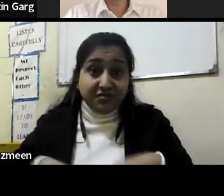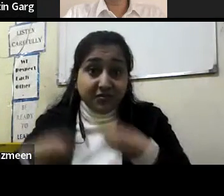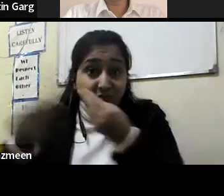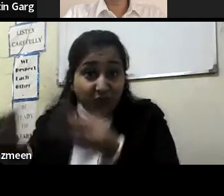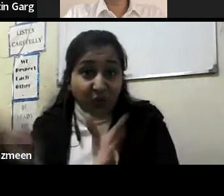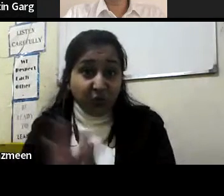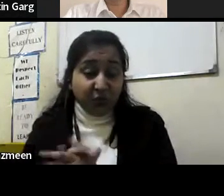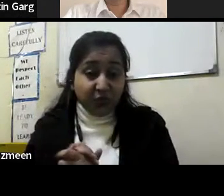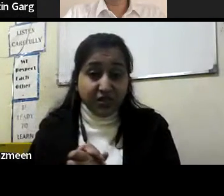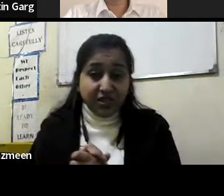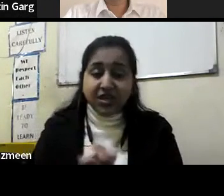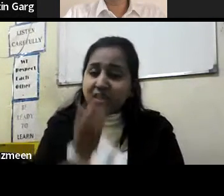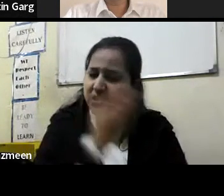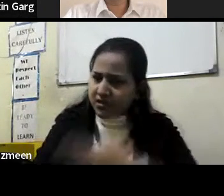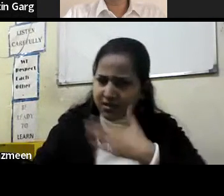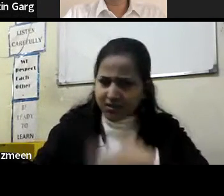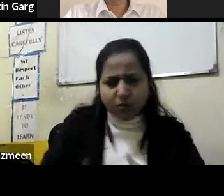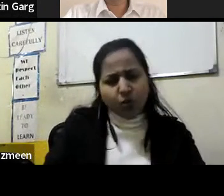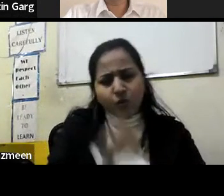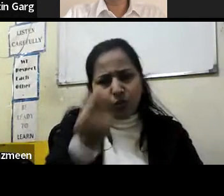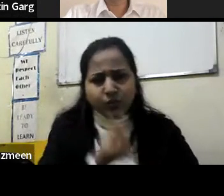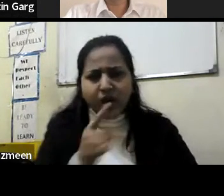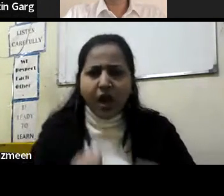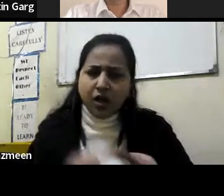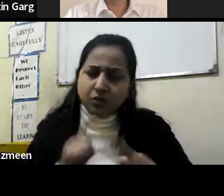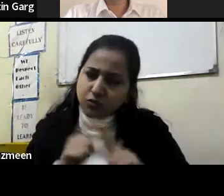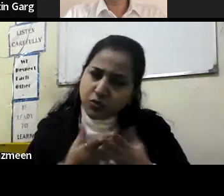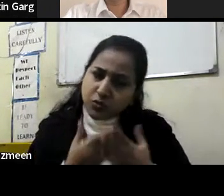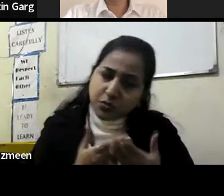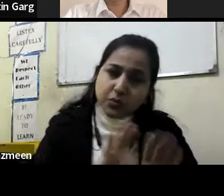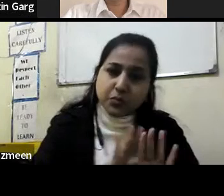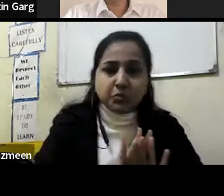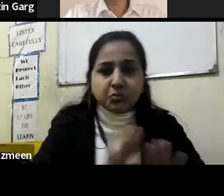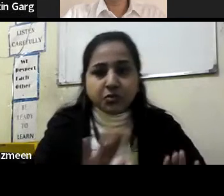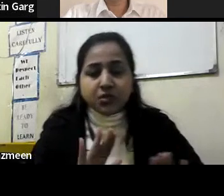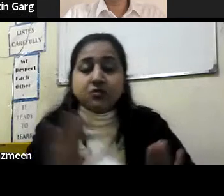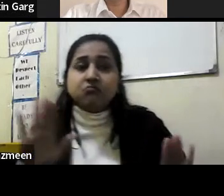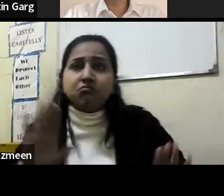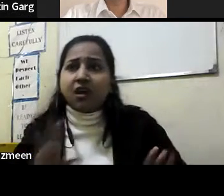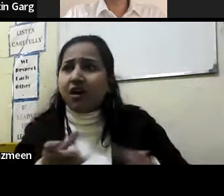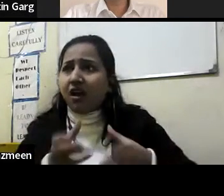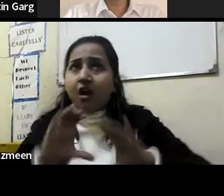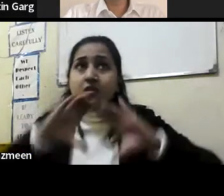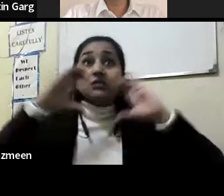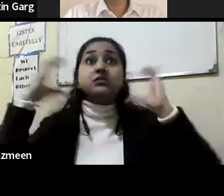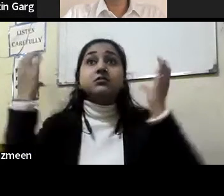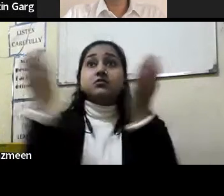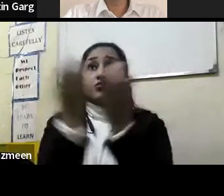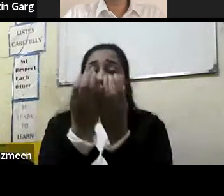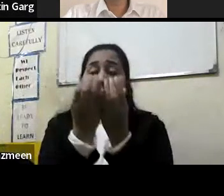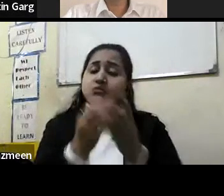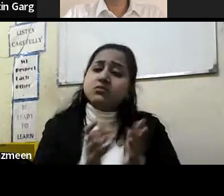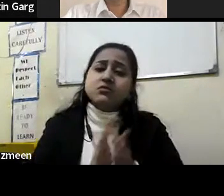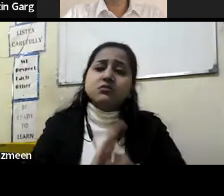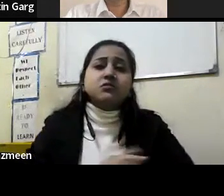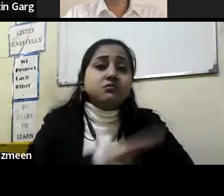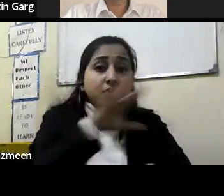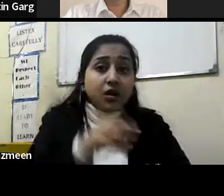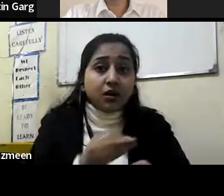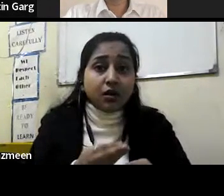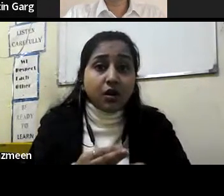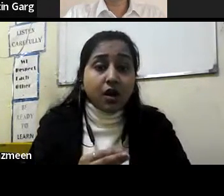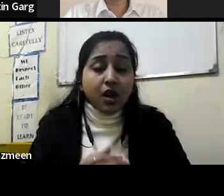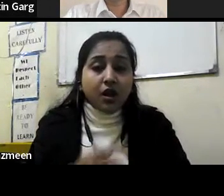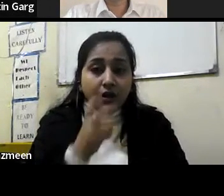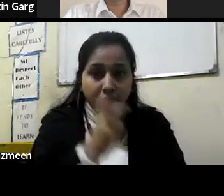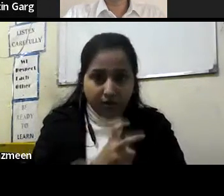for persons with disability, it cannot be only the education in the classroom setting. It need to be complemented with skills